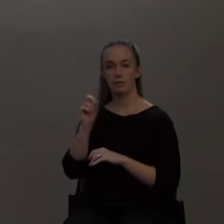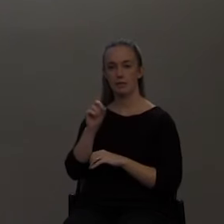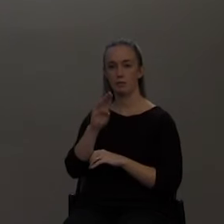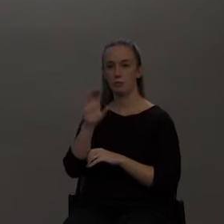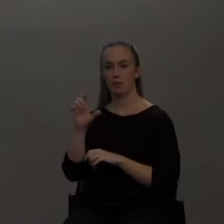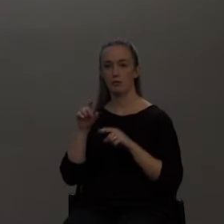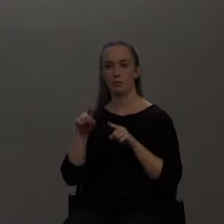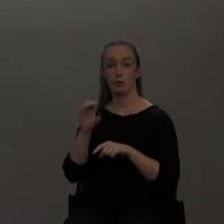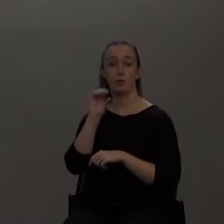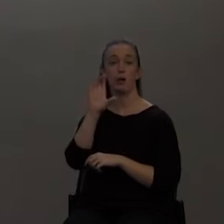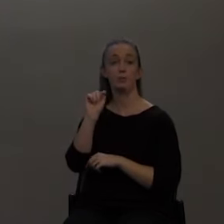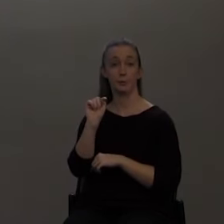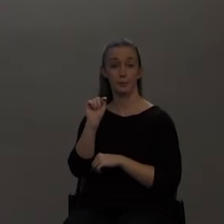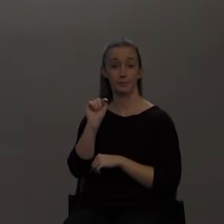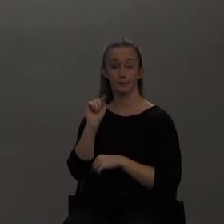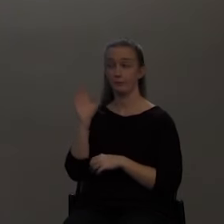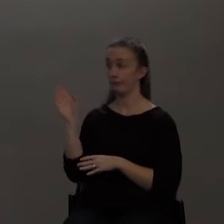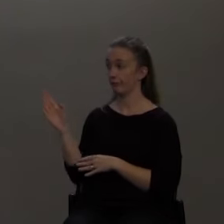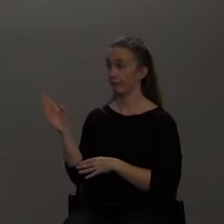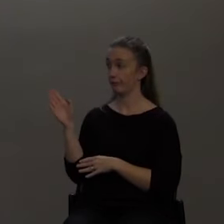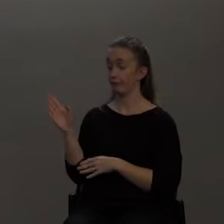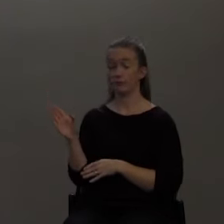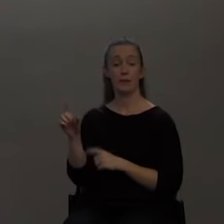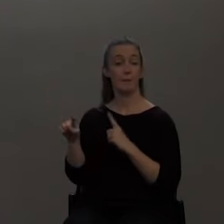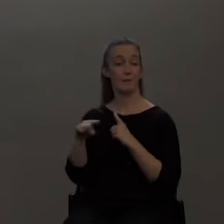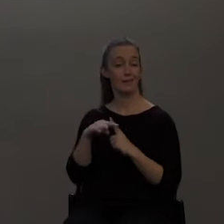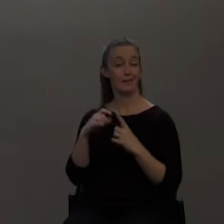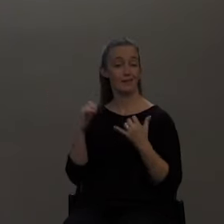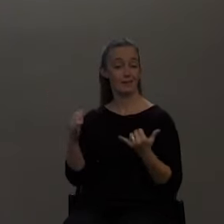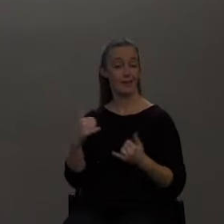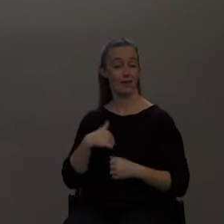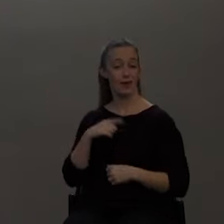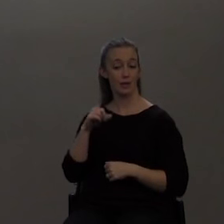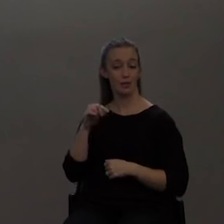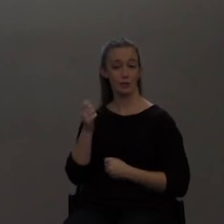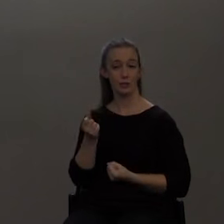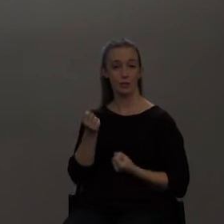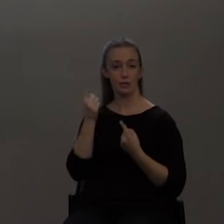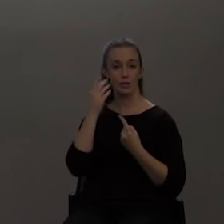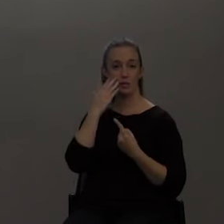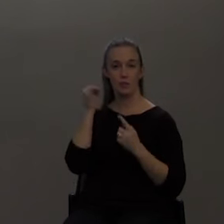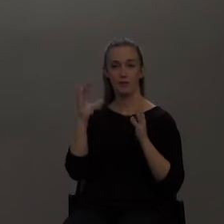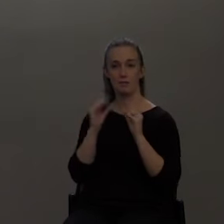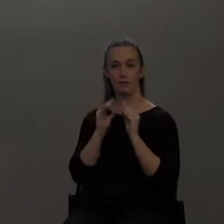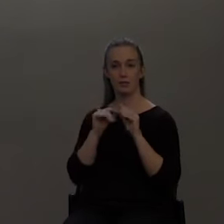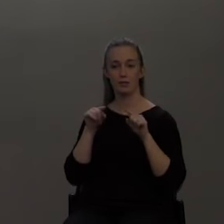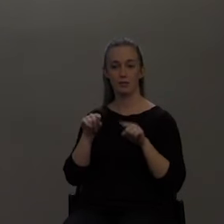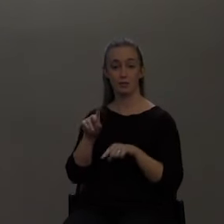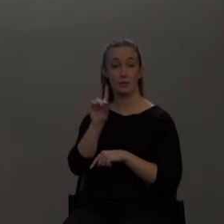in October. So I will say, personally, I now know why you booked this meeting in December.